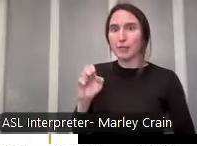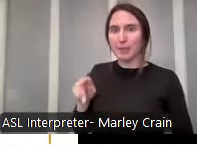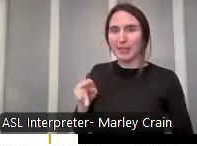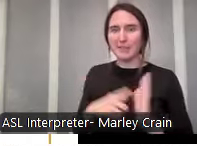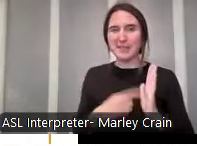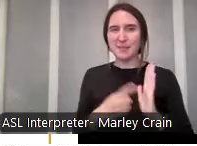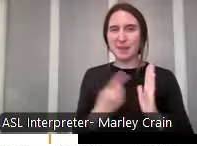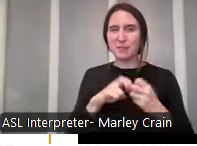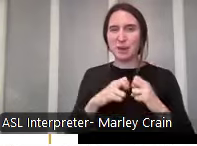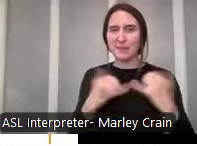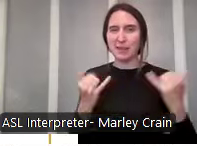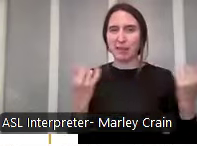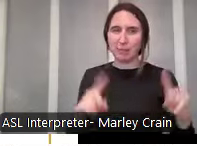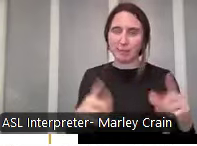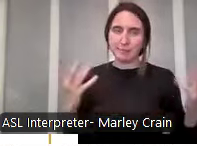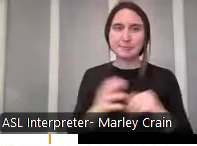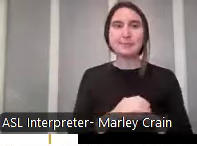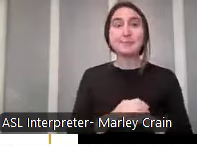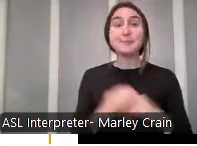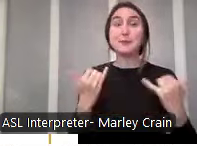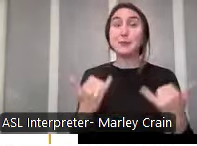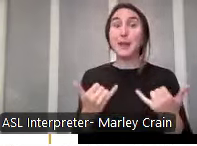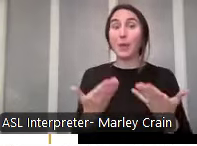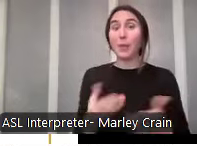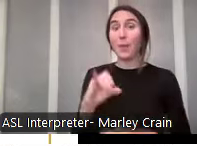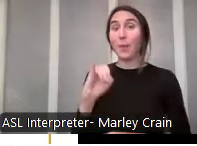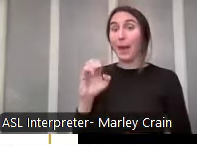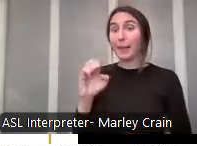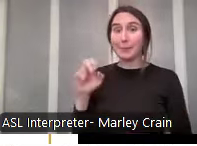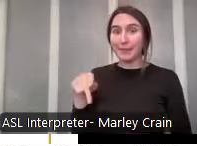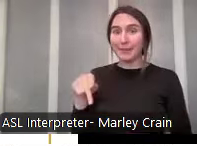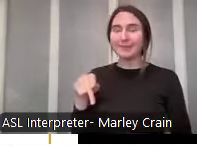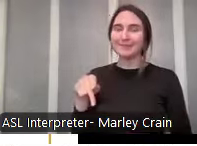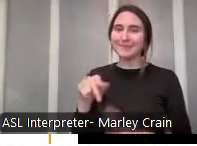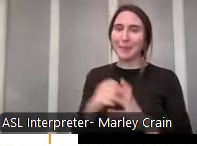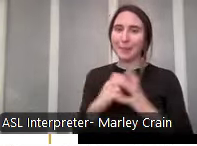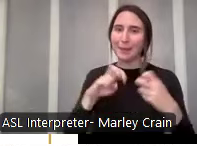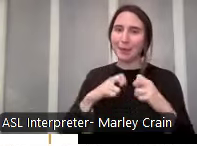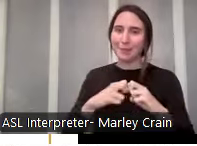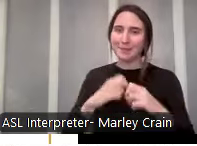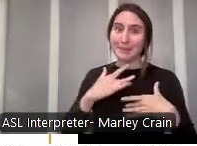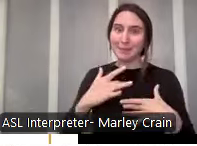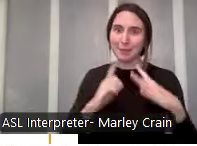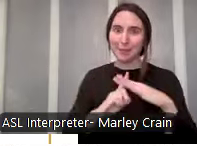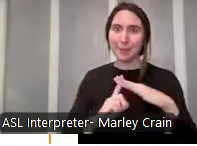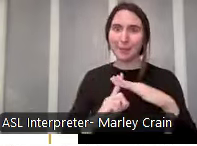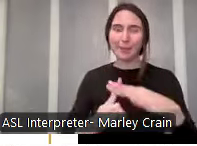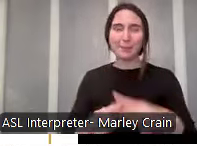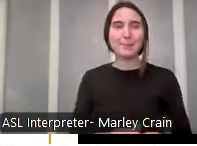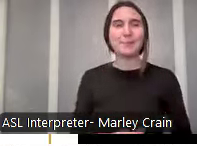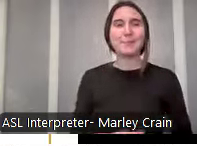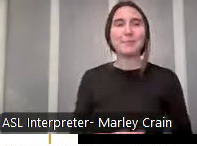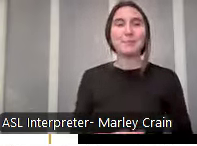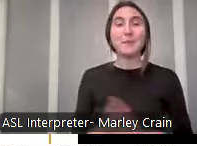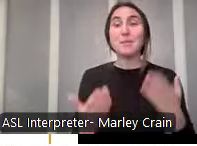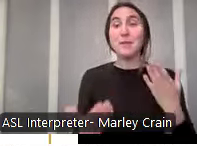every year. The first one is, let's say you don't think the IEP has what your child needs. So